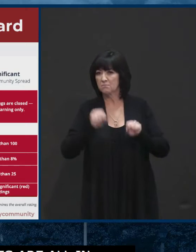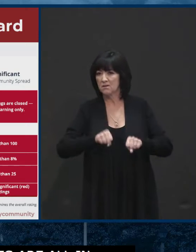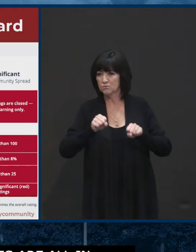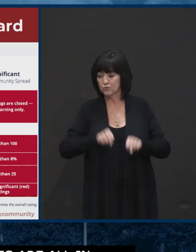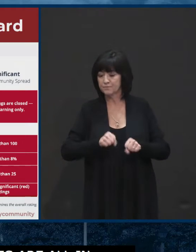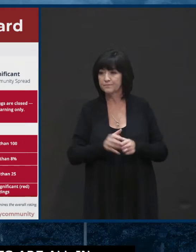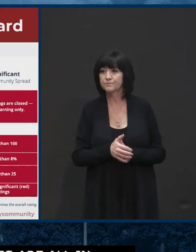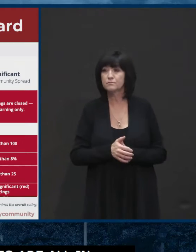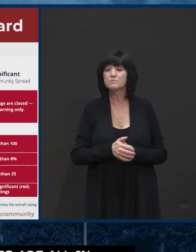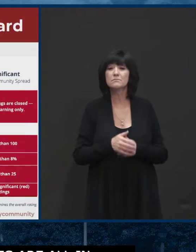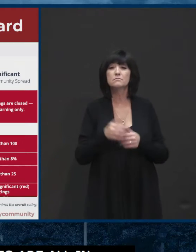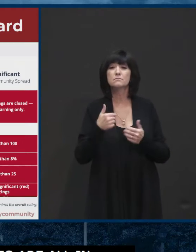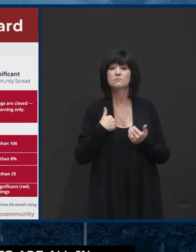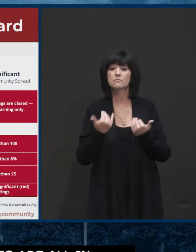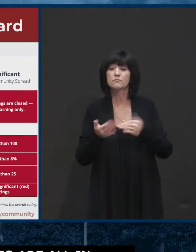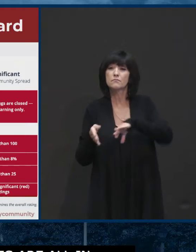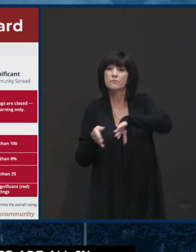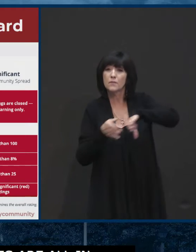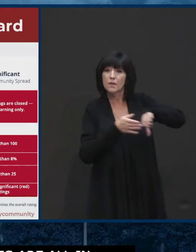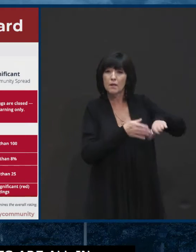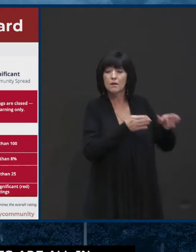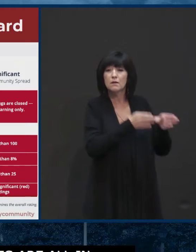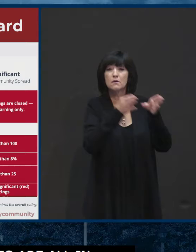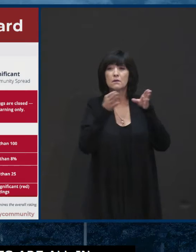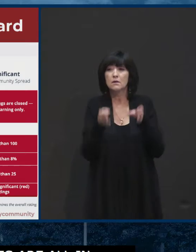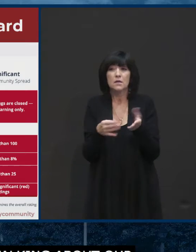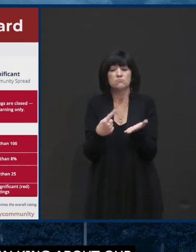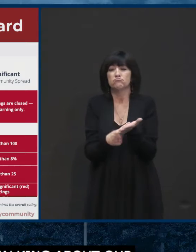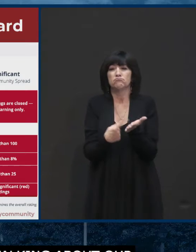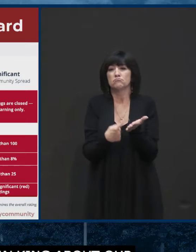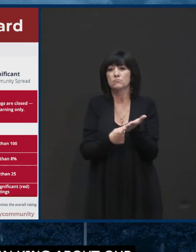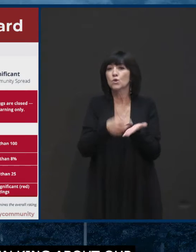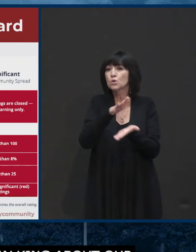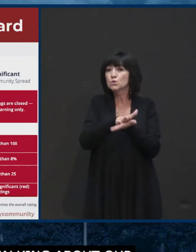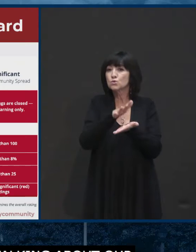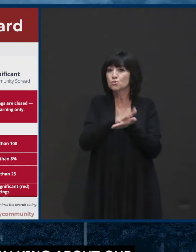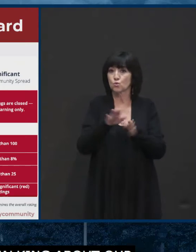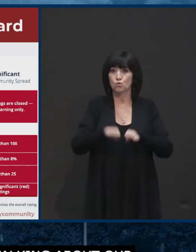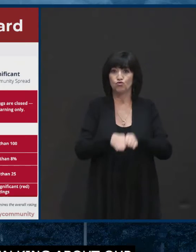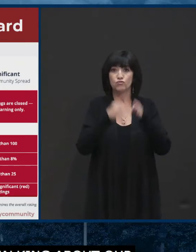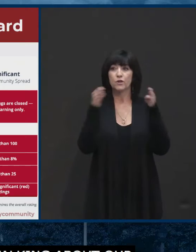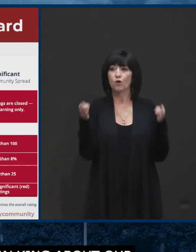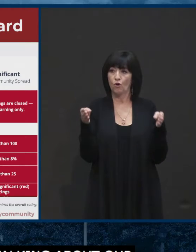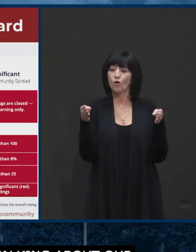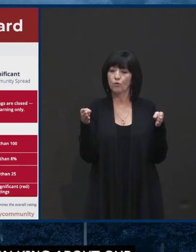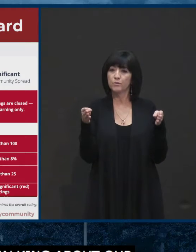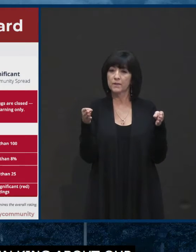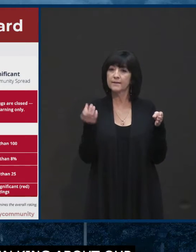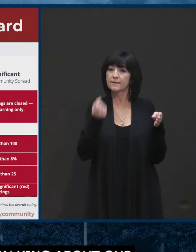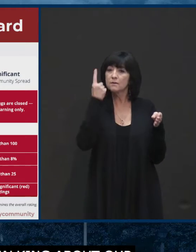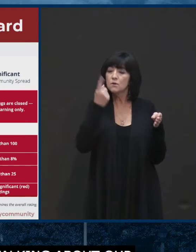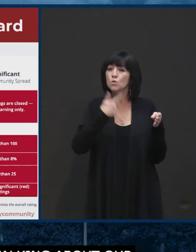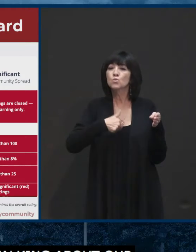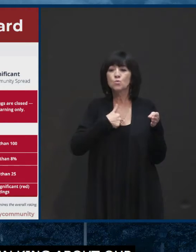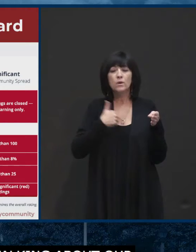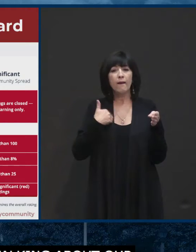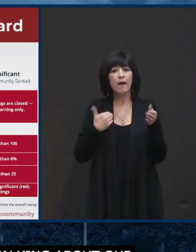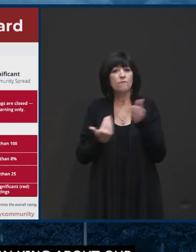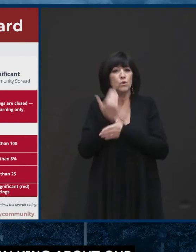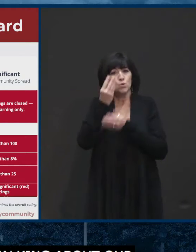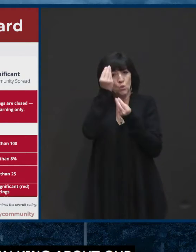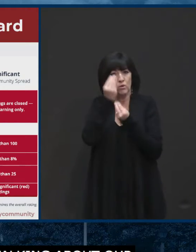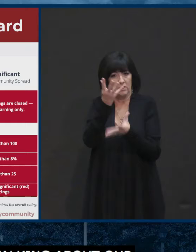our school reopening dashboard. As we've mentioned, we're making some updates to the school reopening dashboard on My